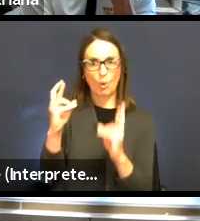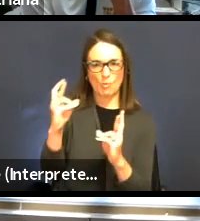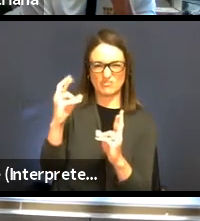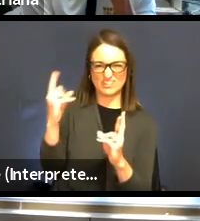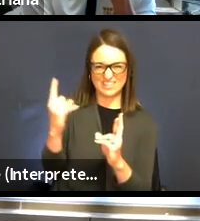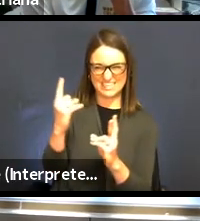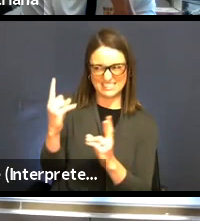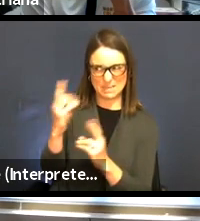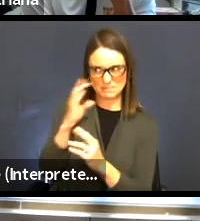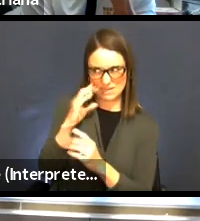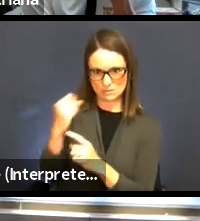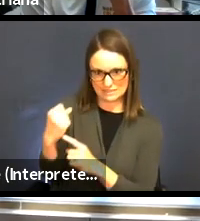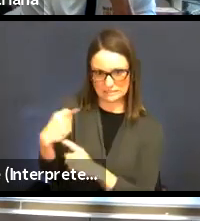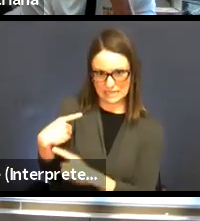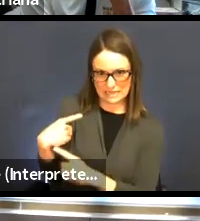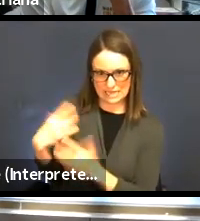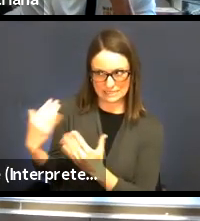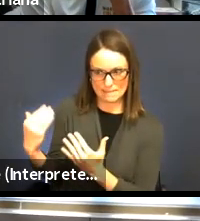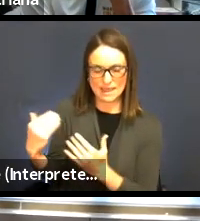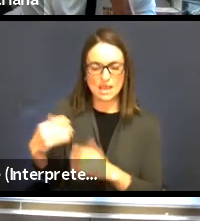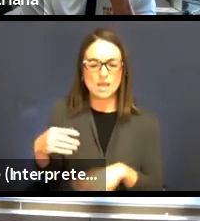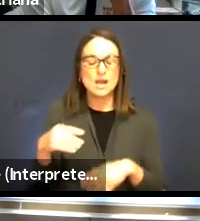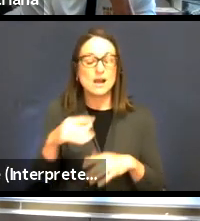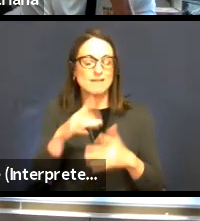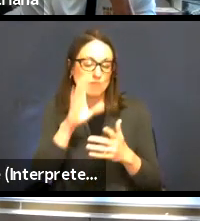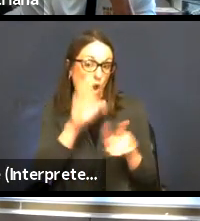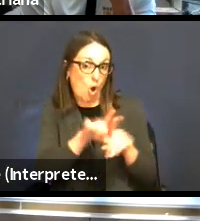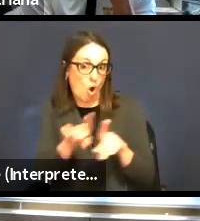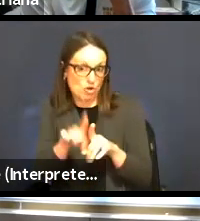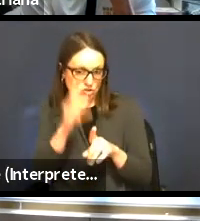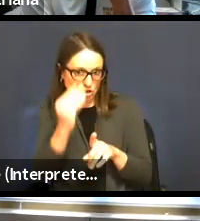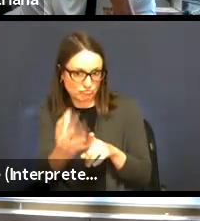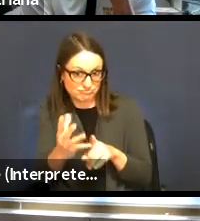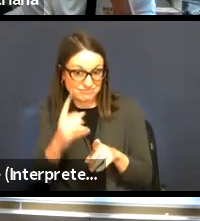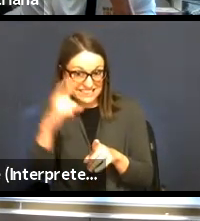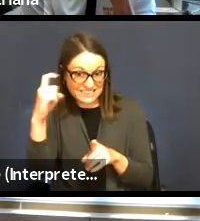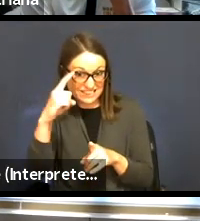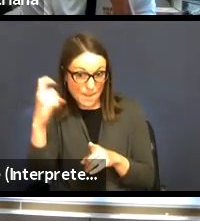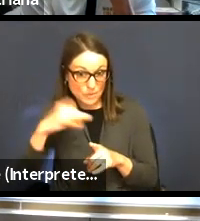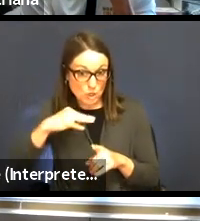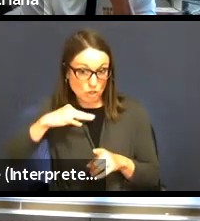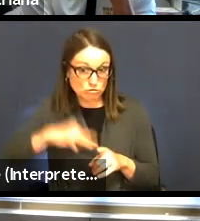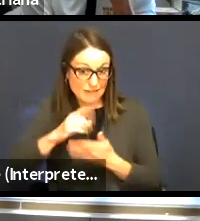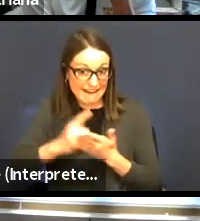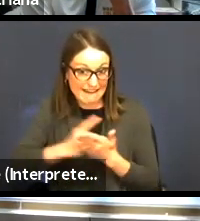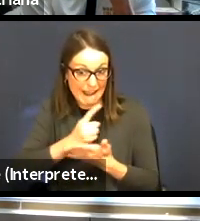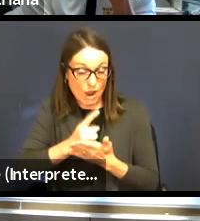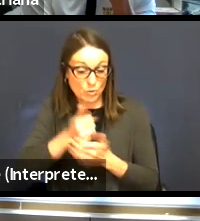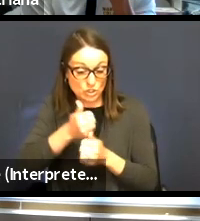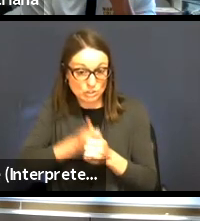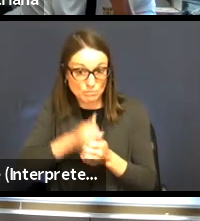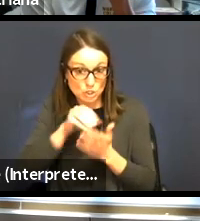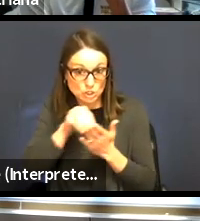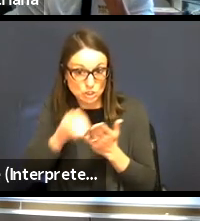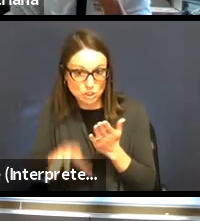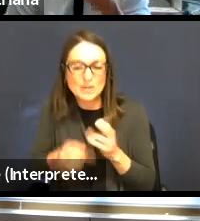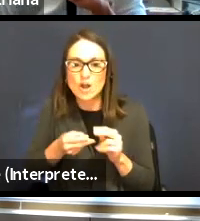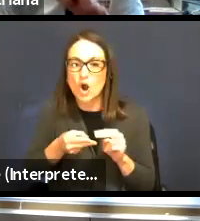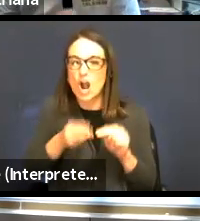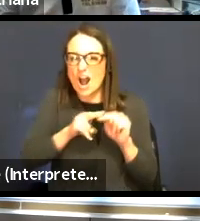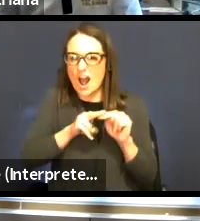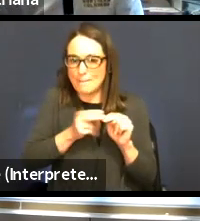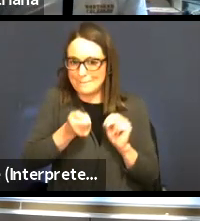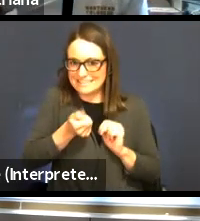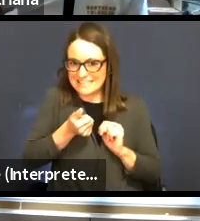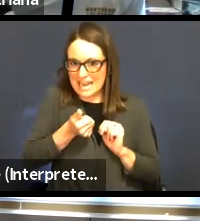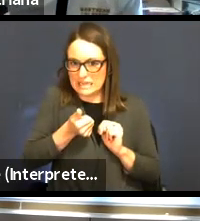And I can also tell you that our summer credit hours per student are up slightly per